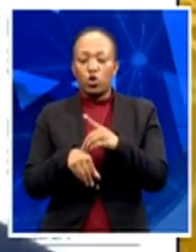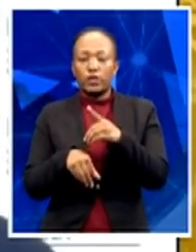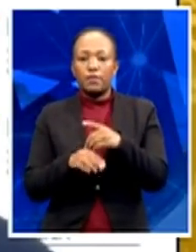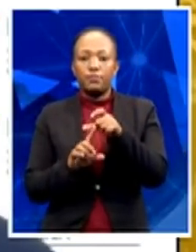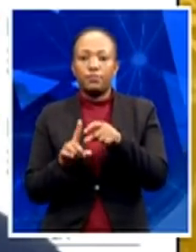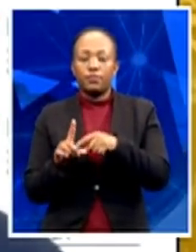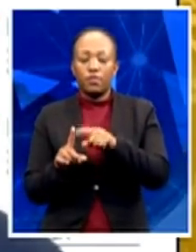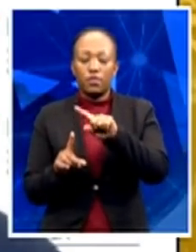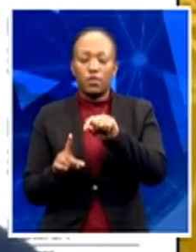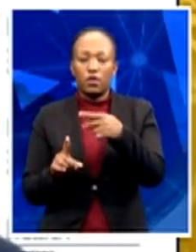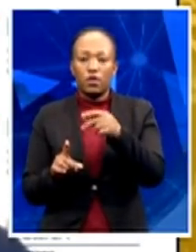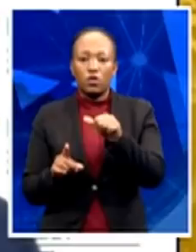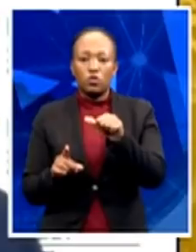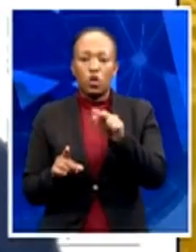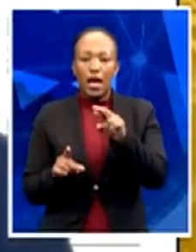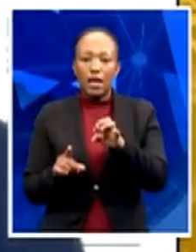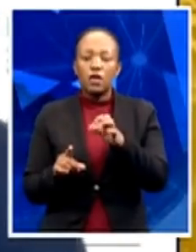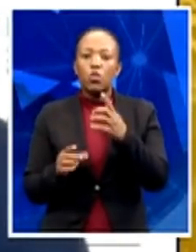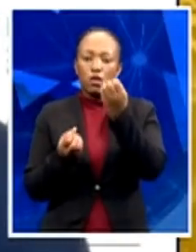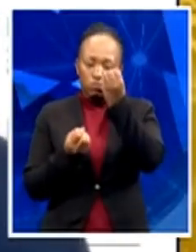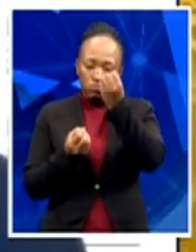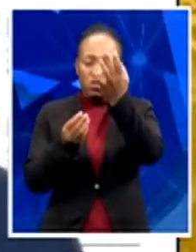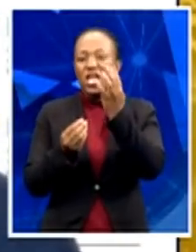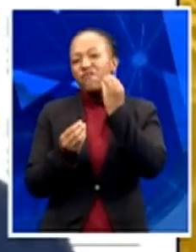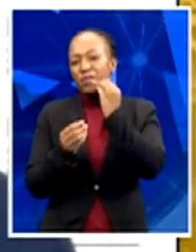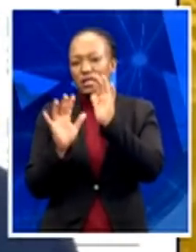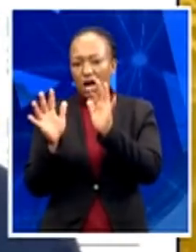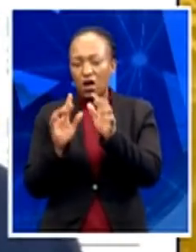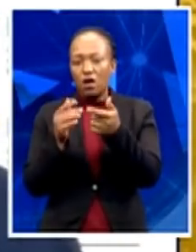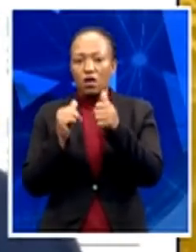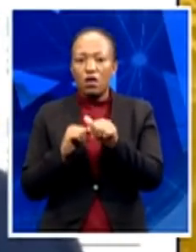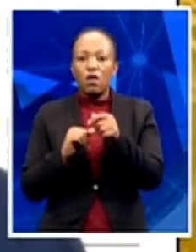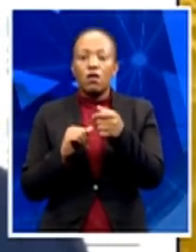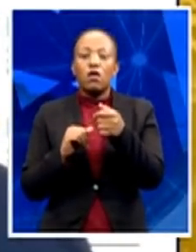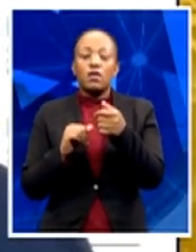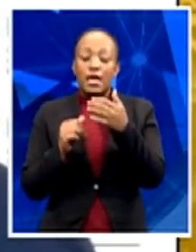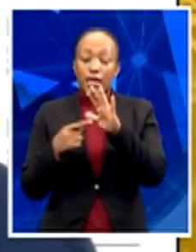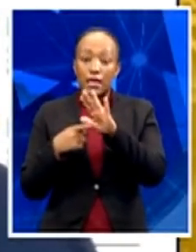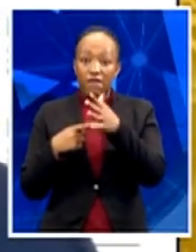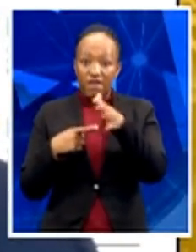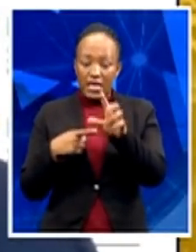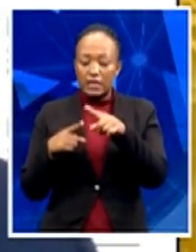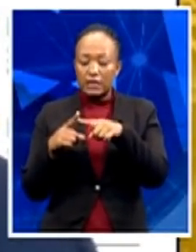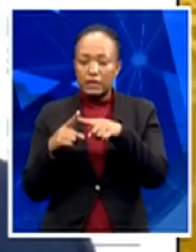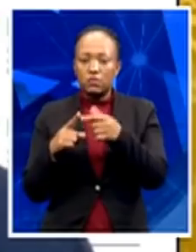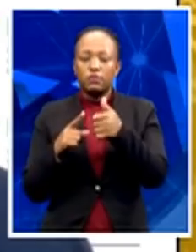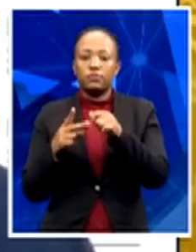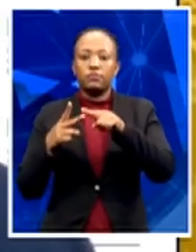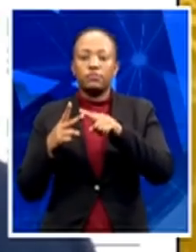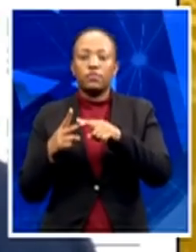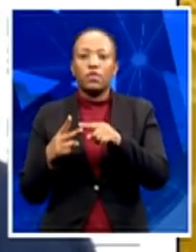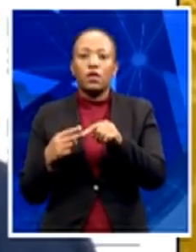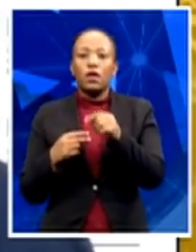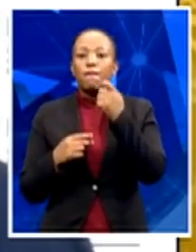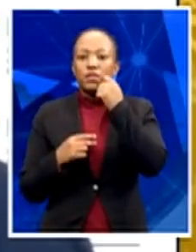in terms of surveillance. And Dr. Tulare will then be followed by Mr. Morewane, who will then go through the